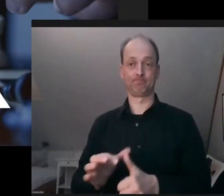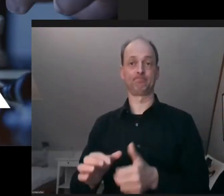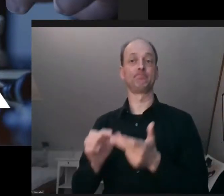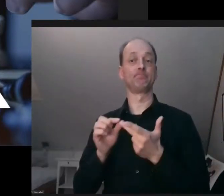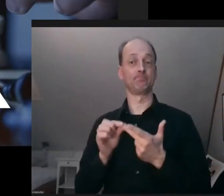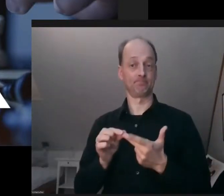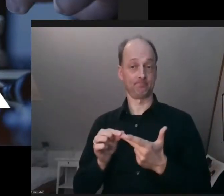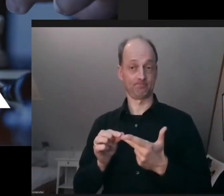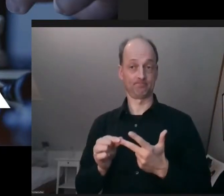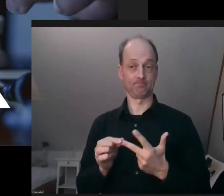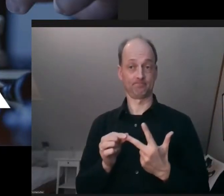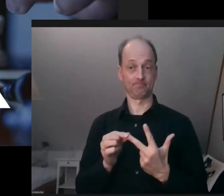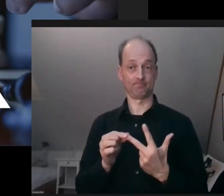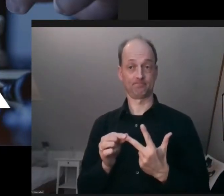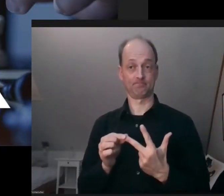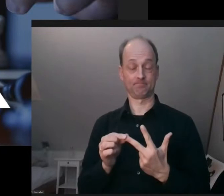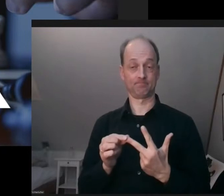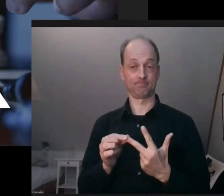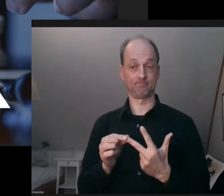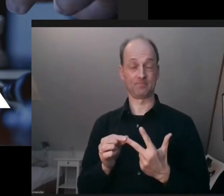the basic level.